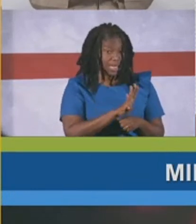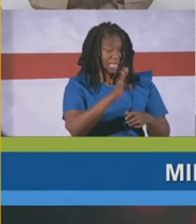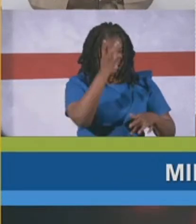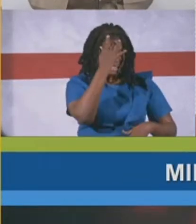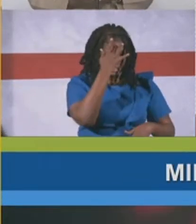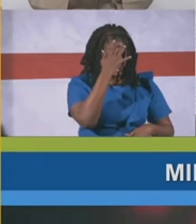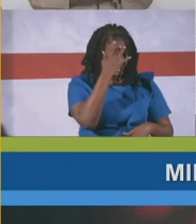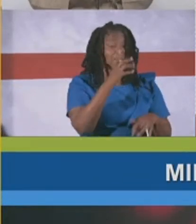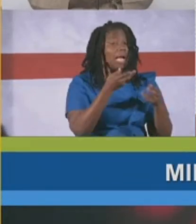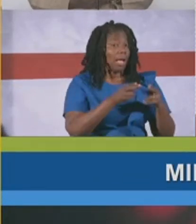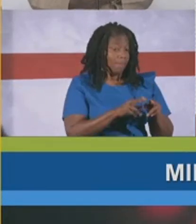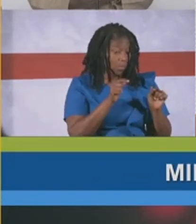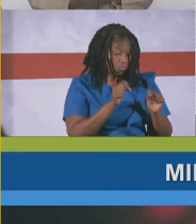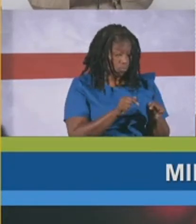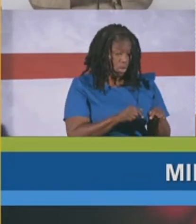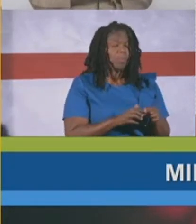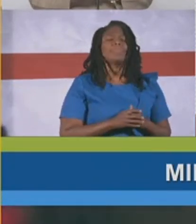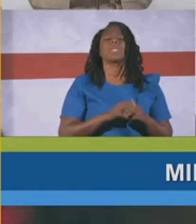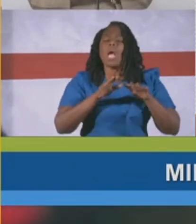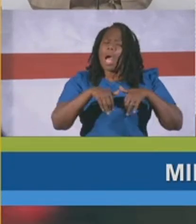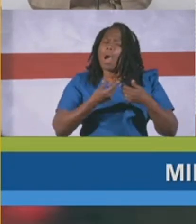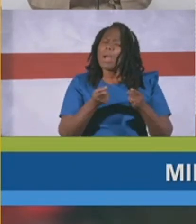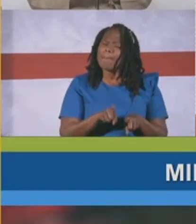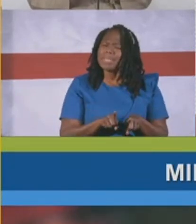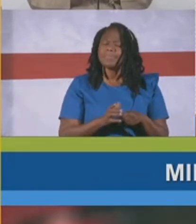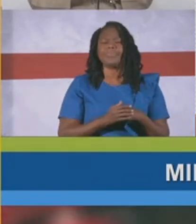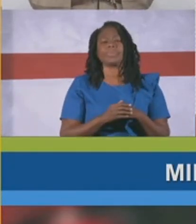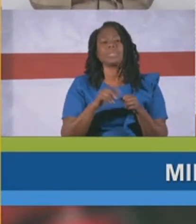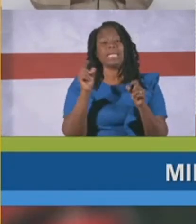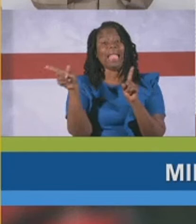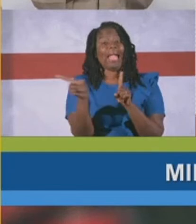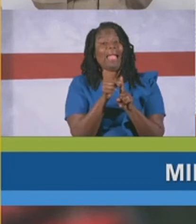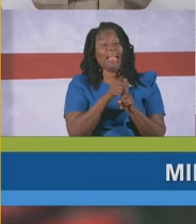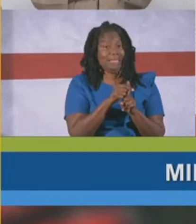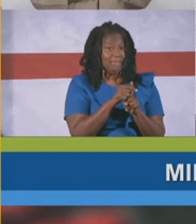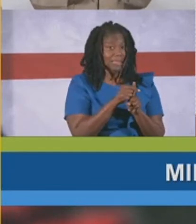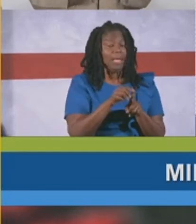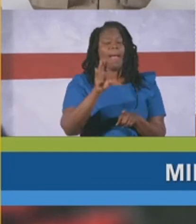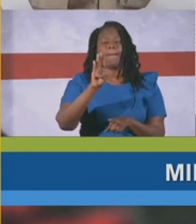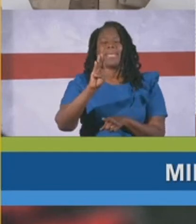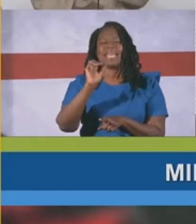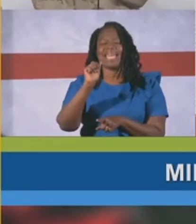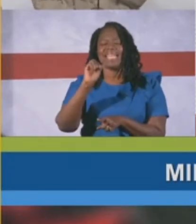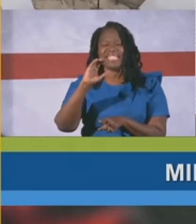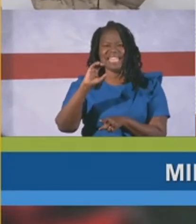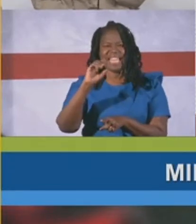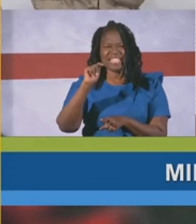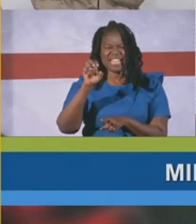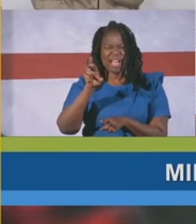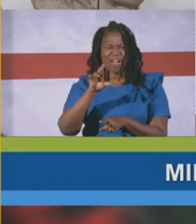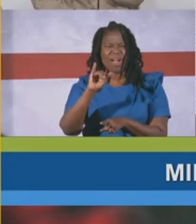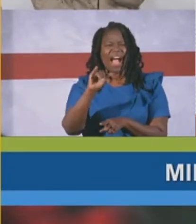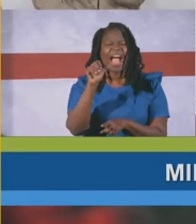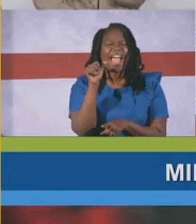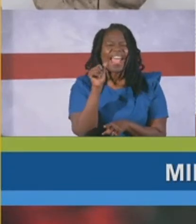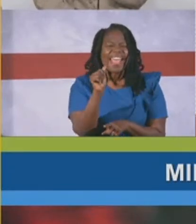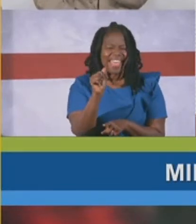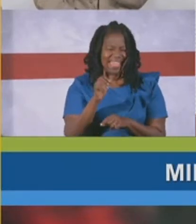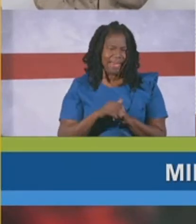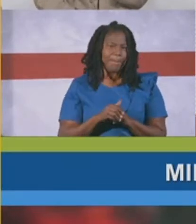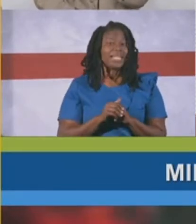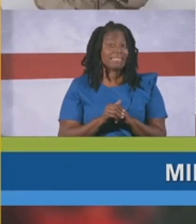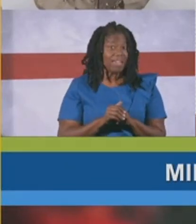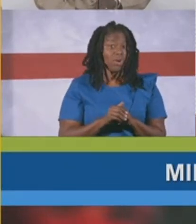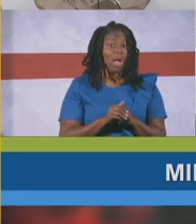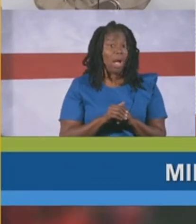of which is Mycobacterium tuberculosis. When someone is exposed to that